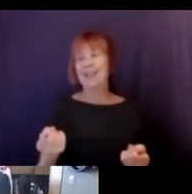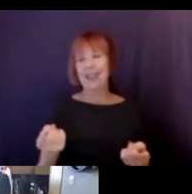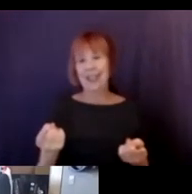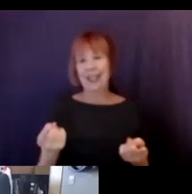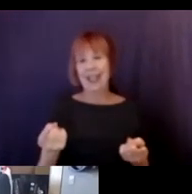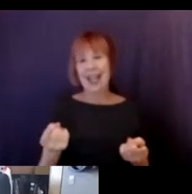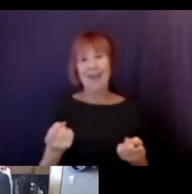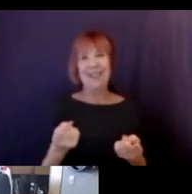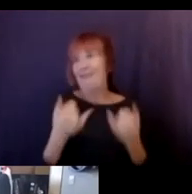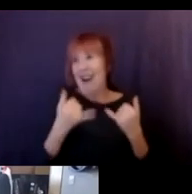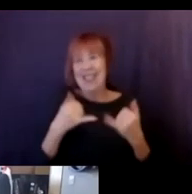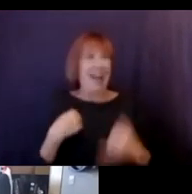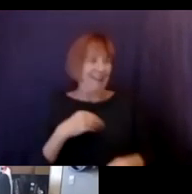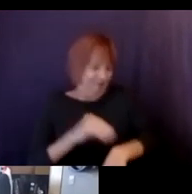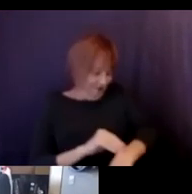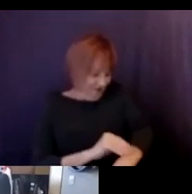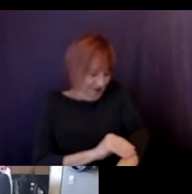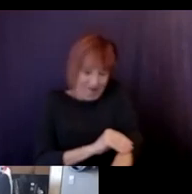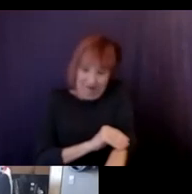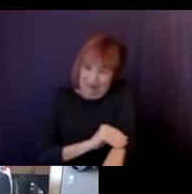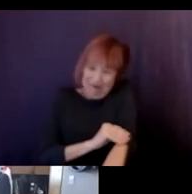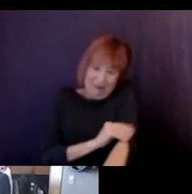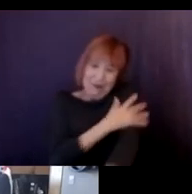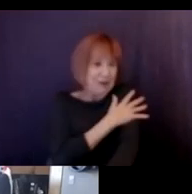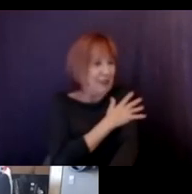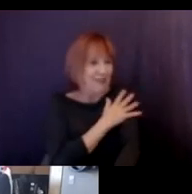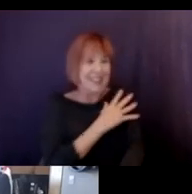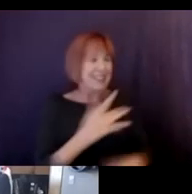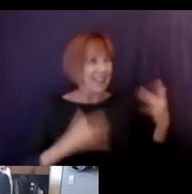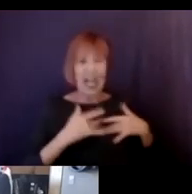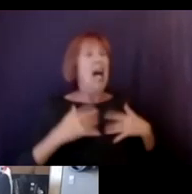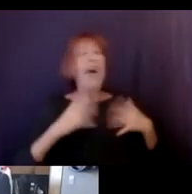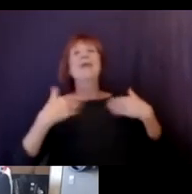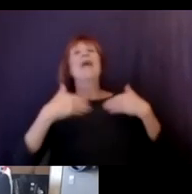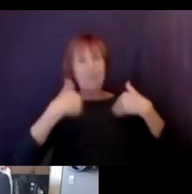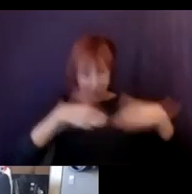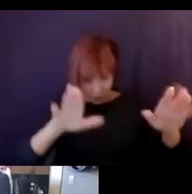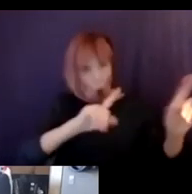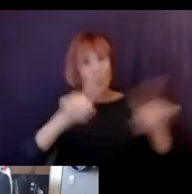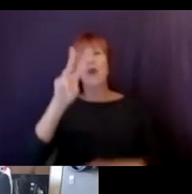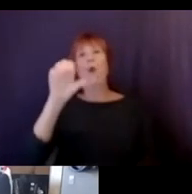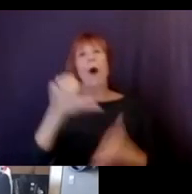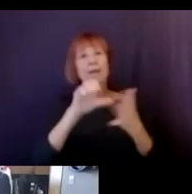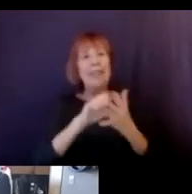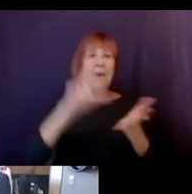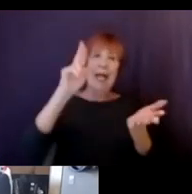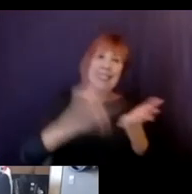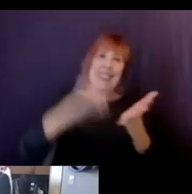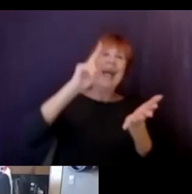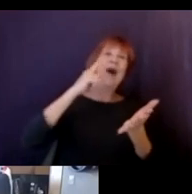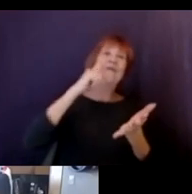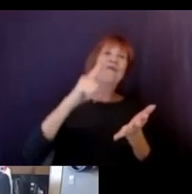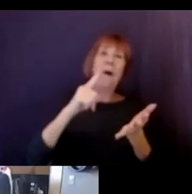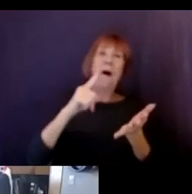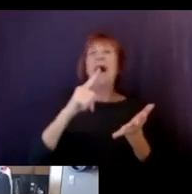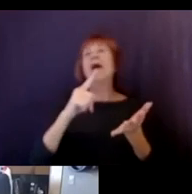I actually have goosebumps right now. This is really exciting. Anyway, go to the website, sign up for this, and get